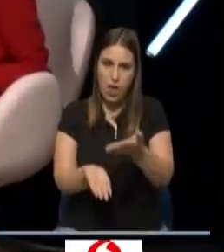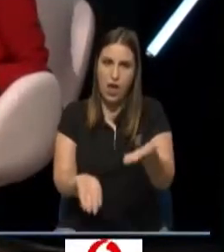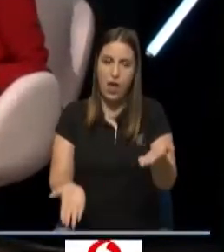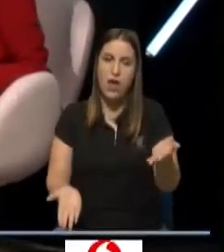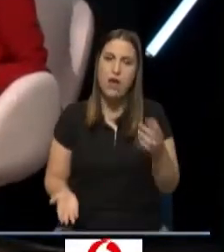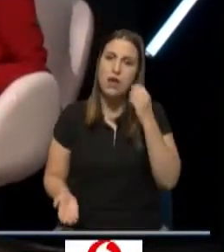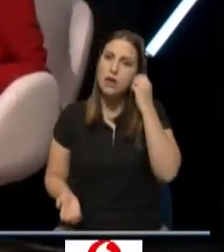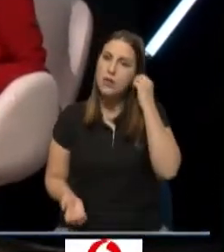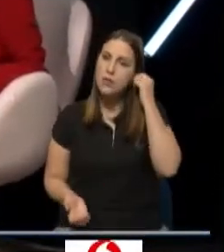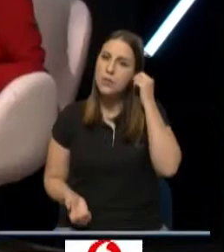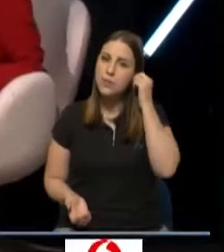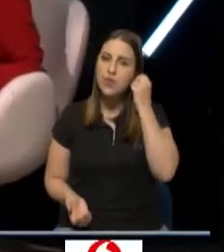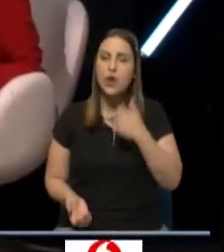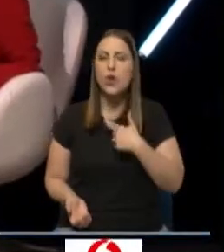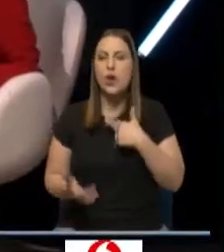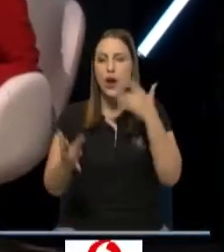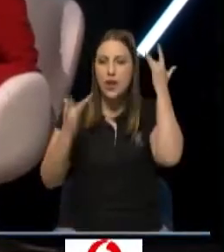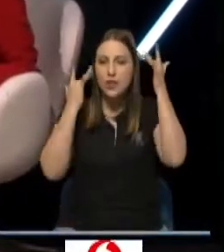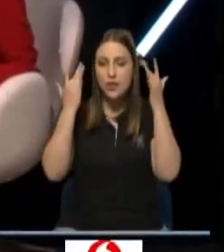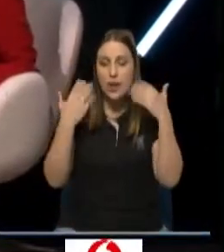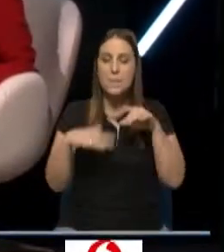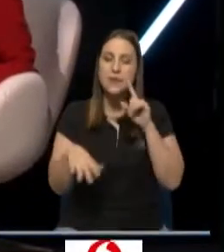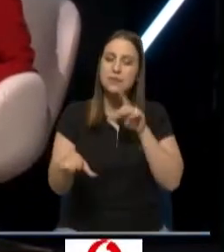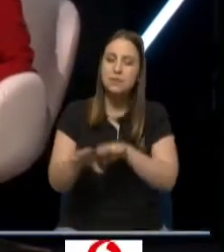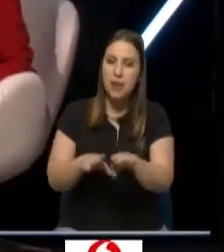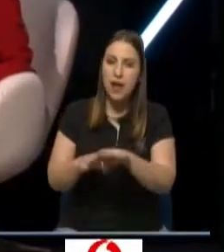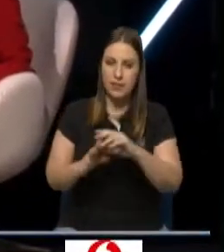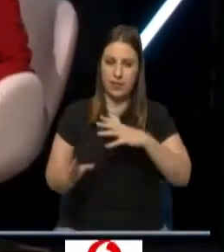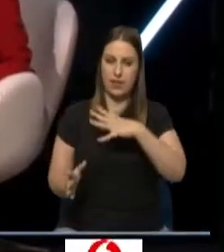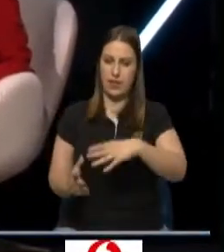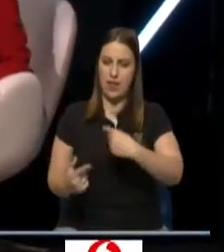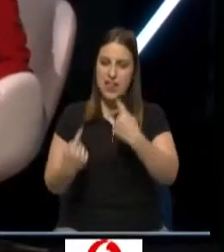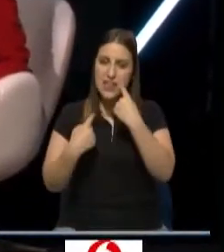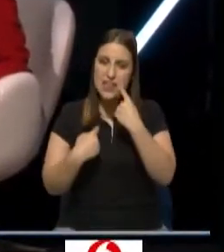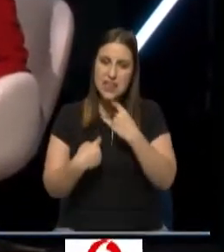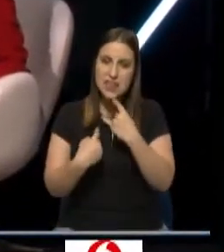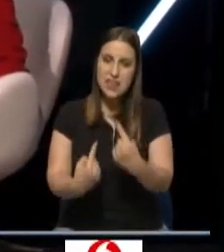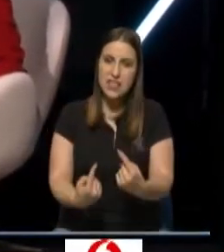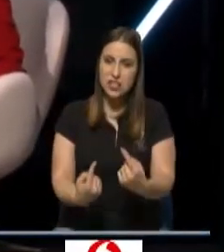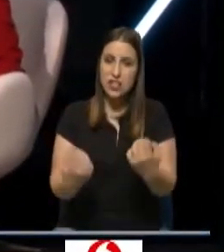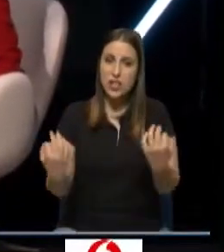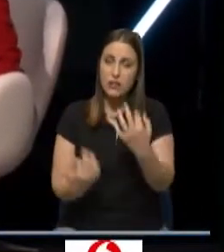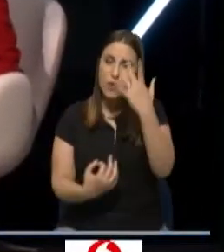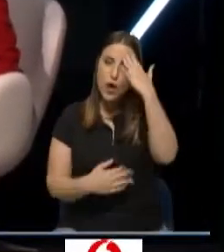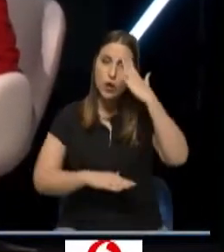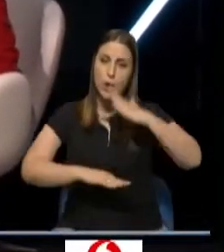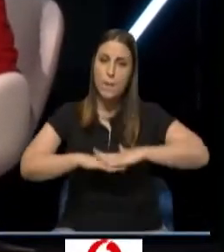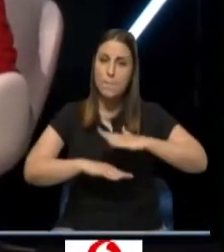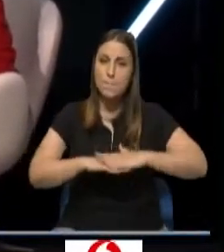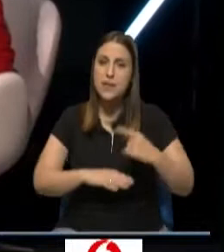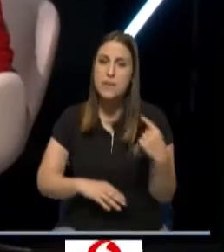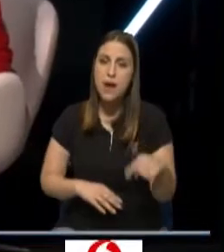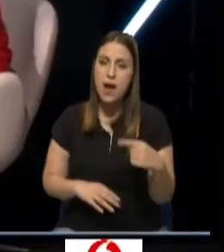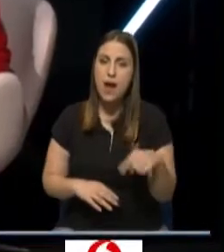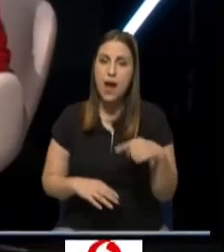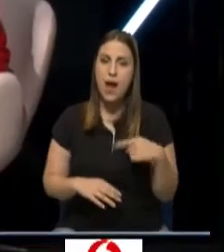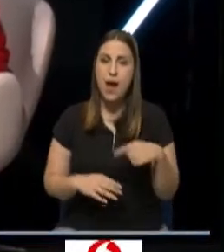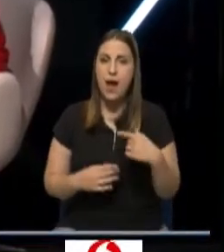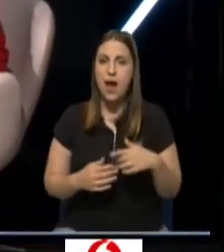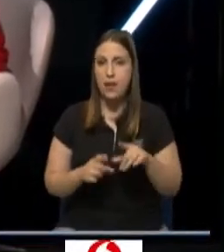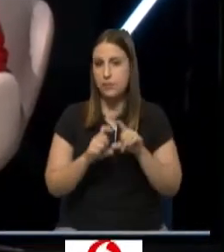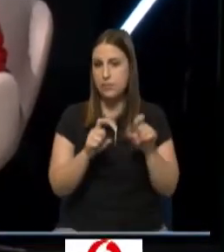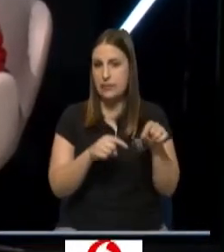practical terms, and doctrine also helps. I don't want to be theoretical, but it's been shown by global practice that the minimum number